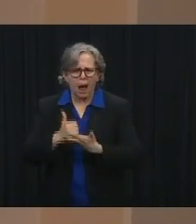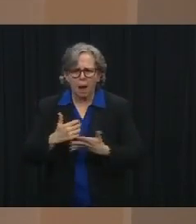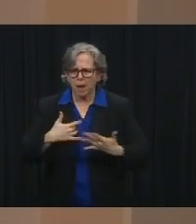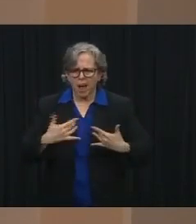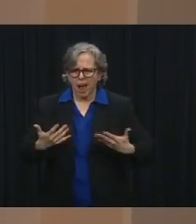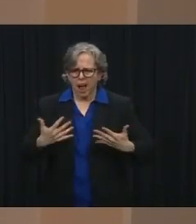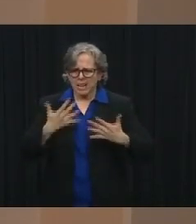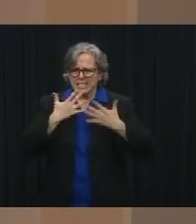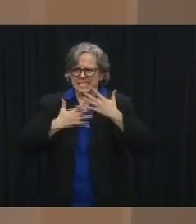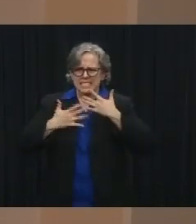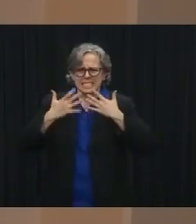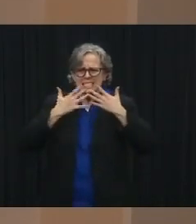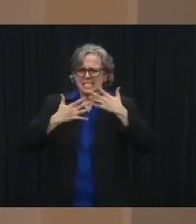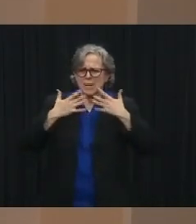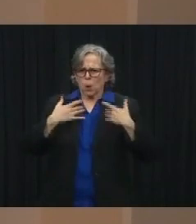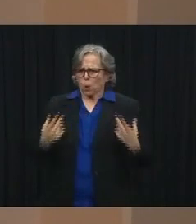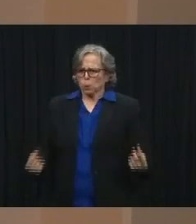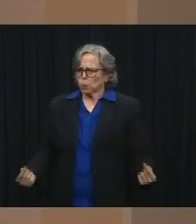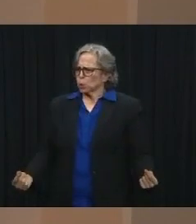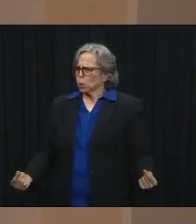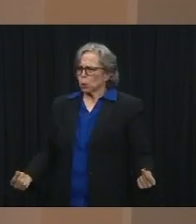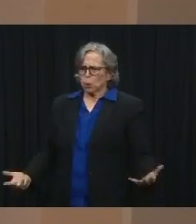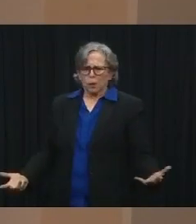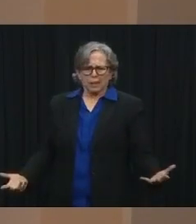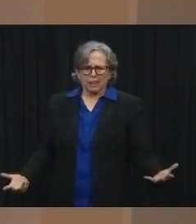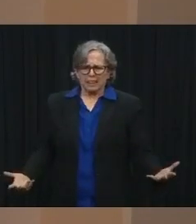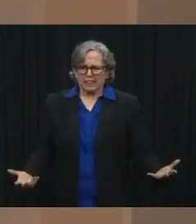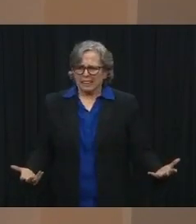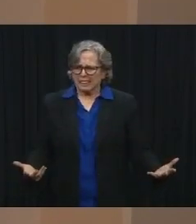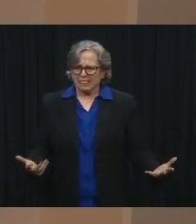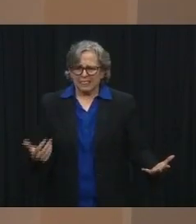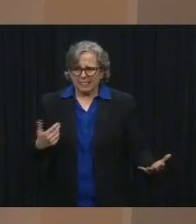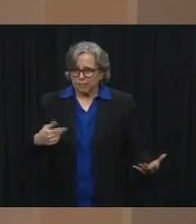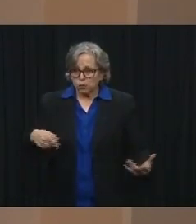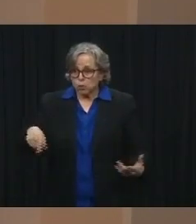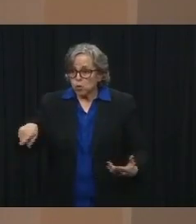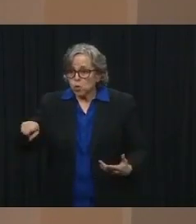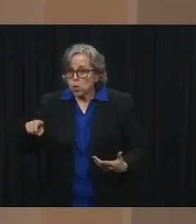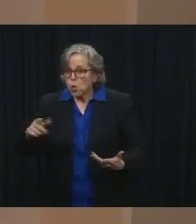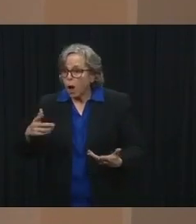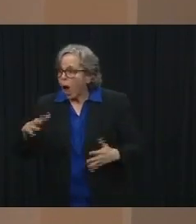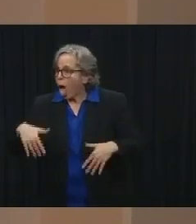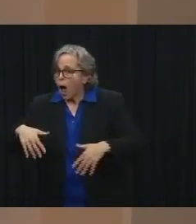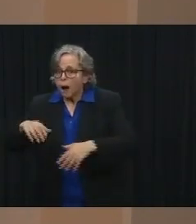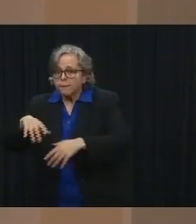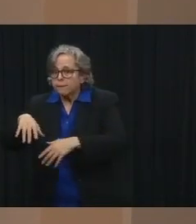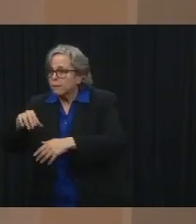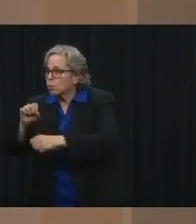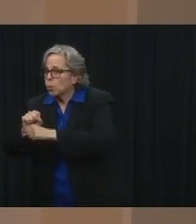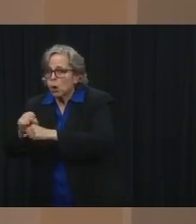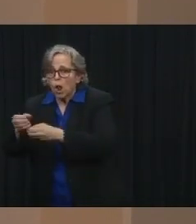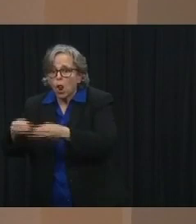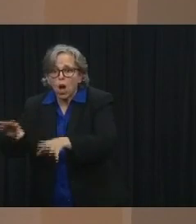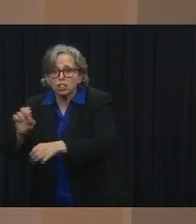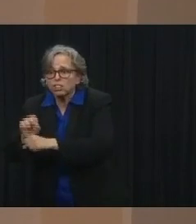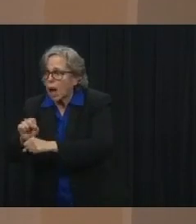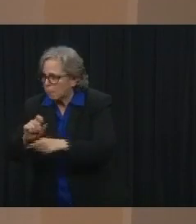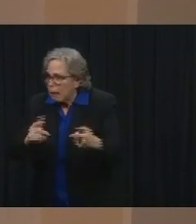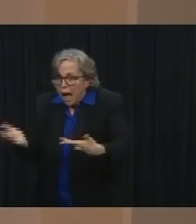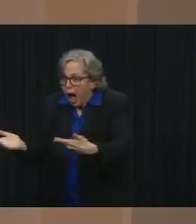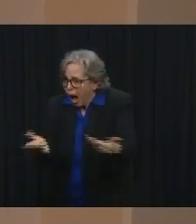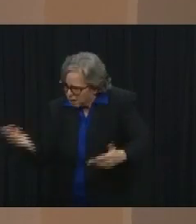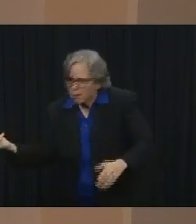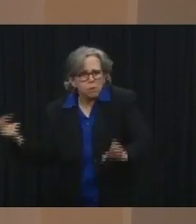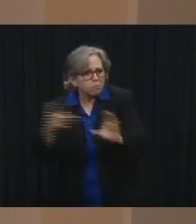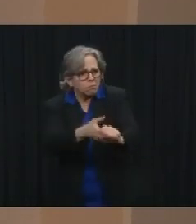you're in a position where you can work at one of those businesses they're hiring, please make yourself available to